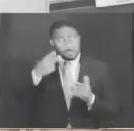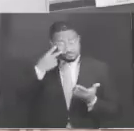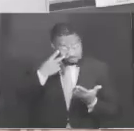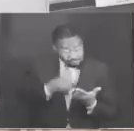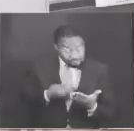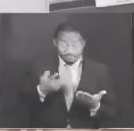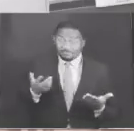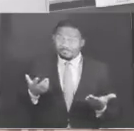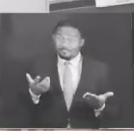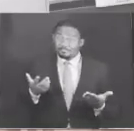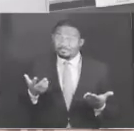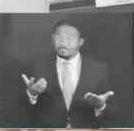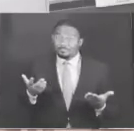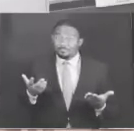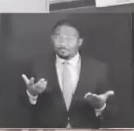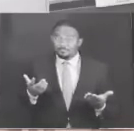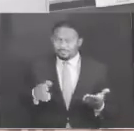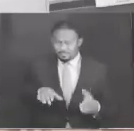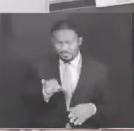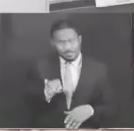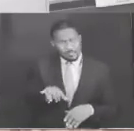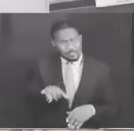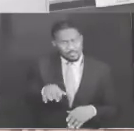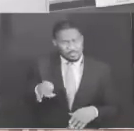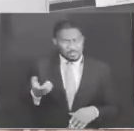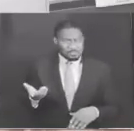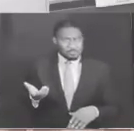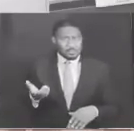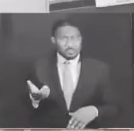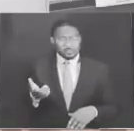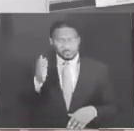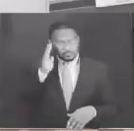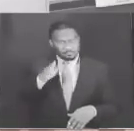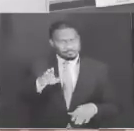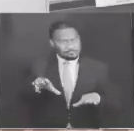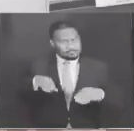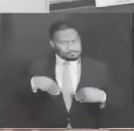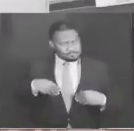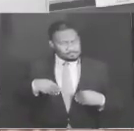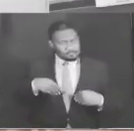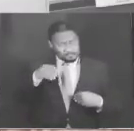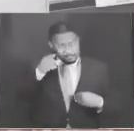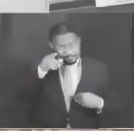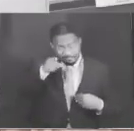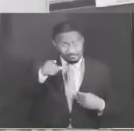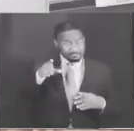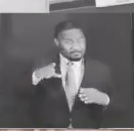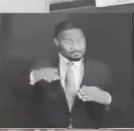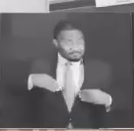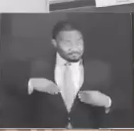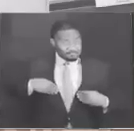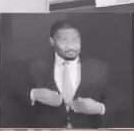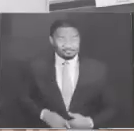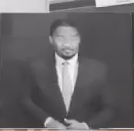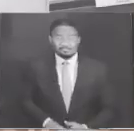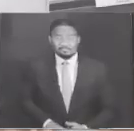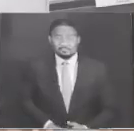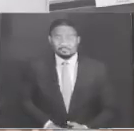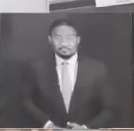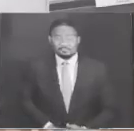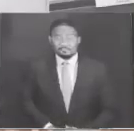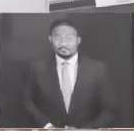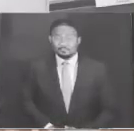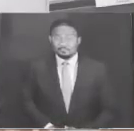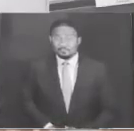This provision is subject to admissibility by the Speaker. That is